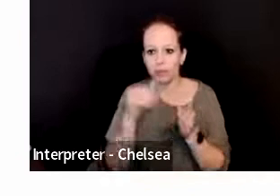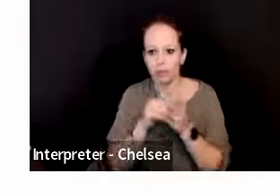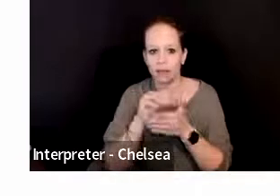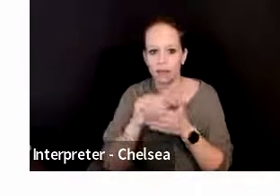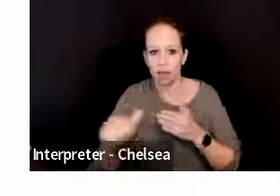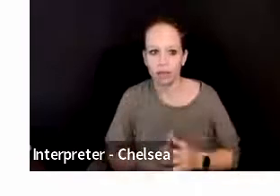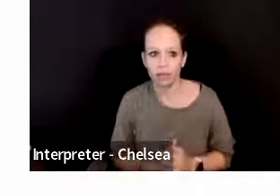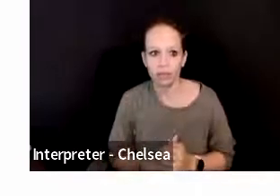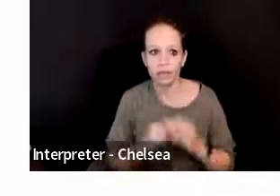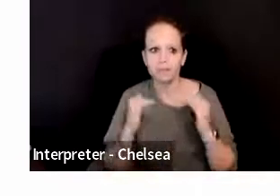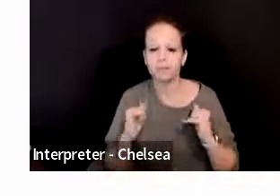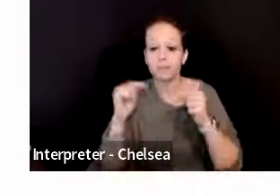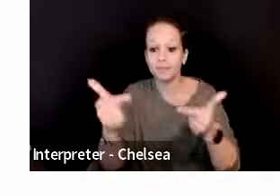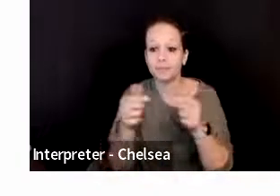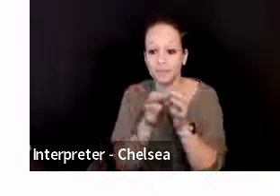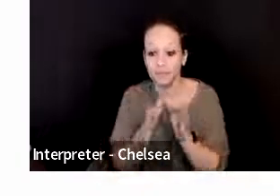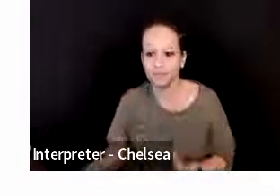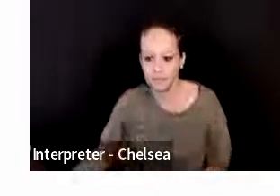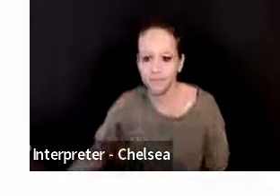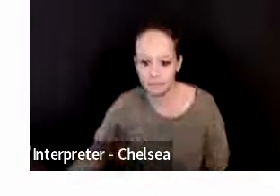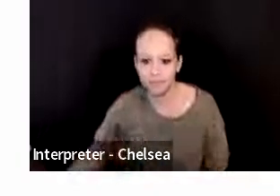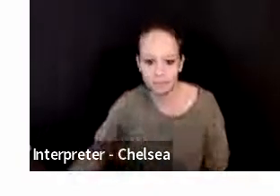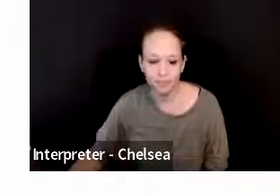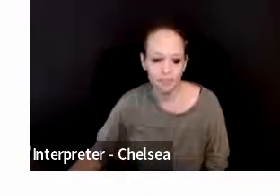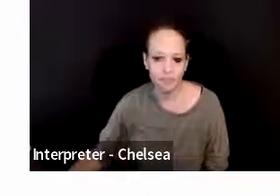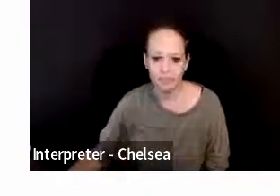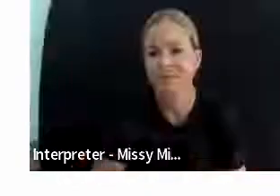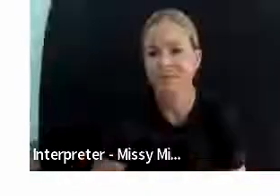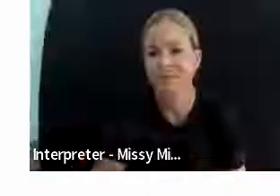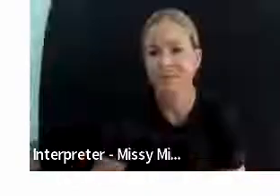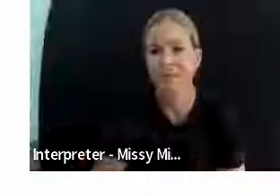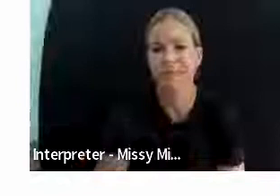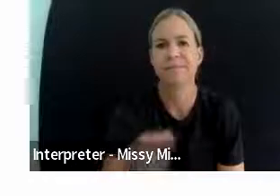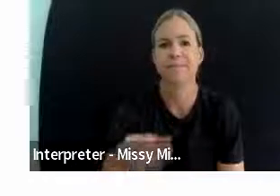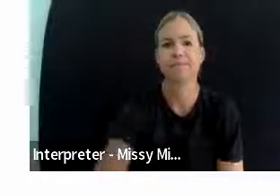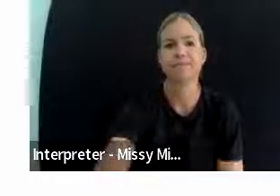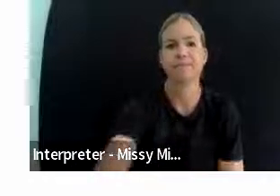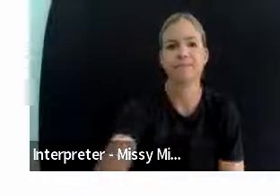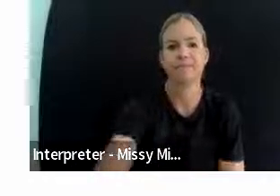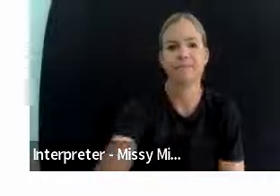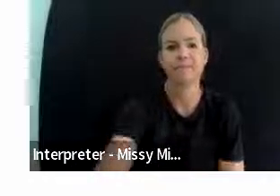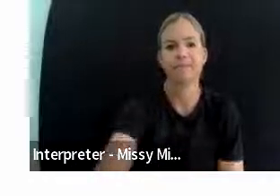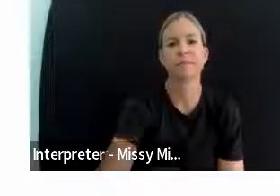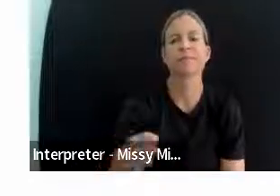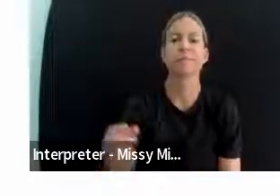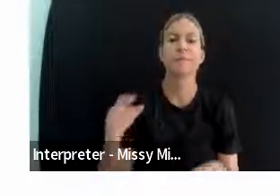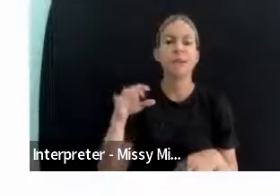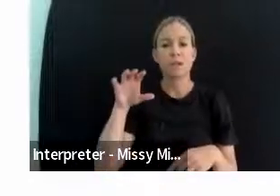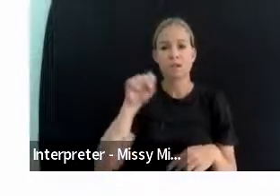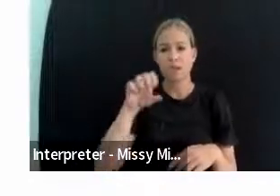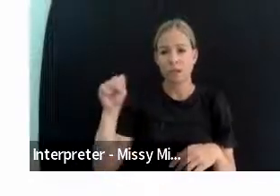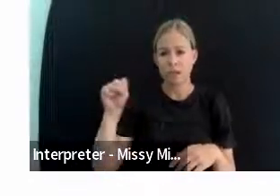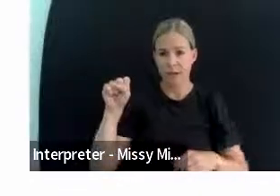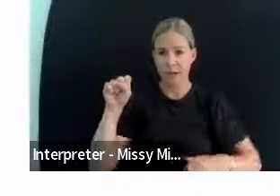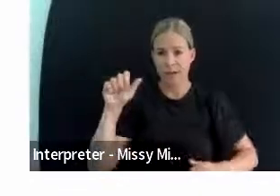help? The Social Security Administration provides benefits counseling services free of charge through their